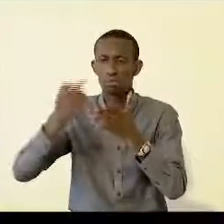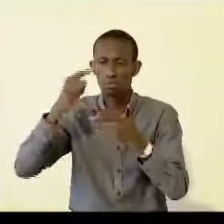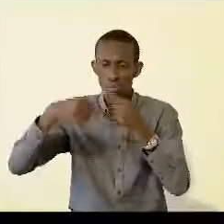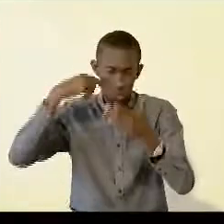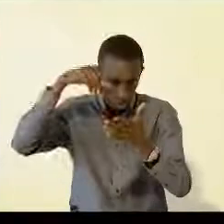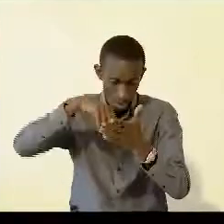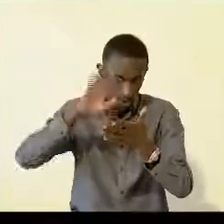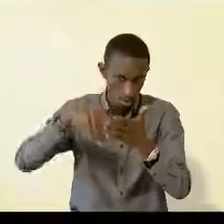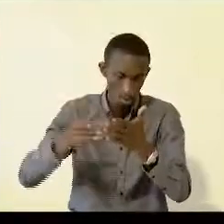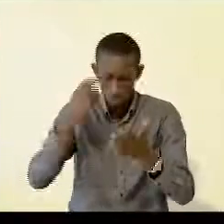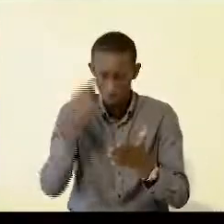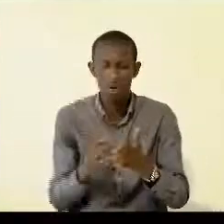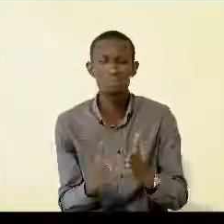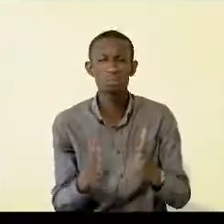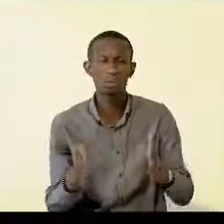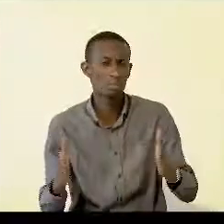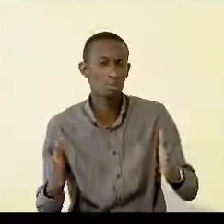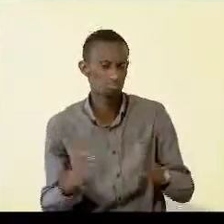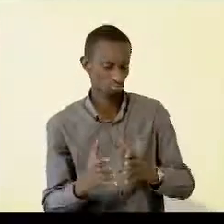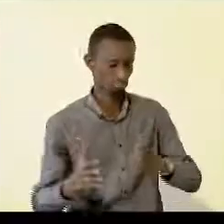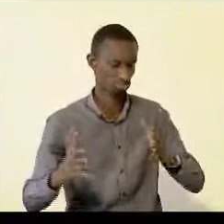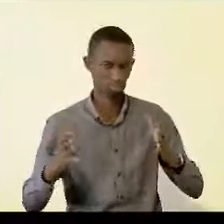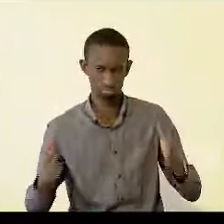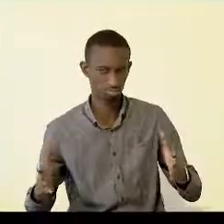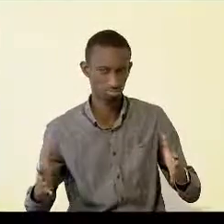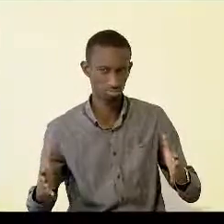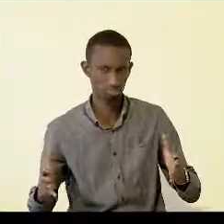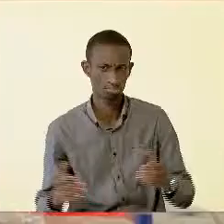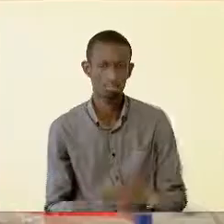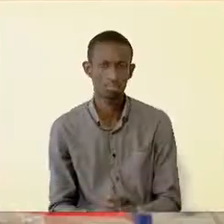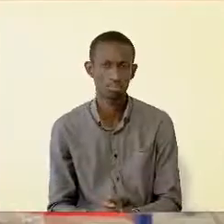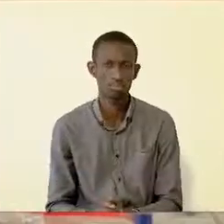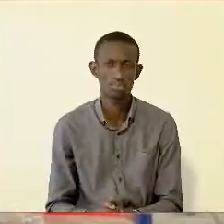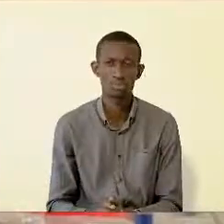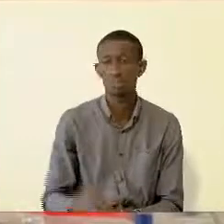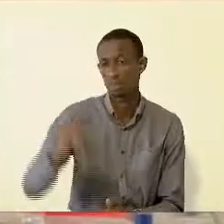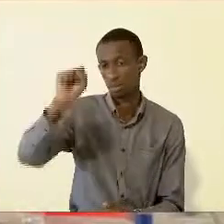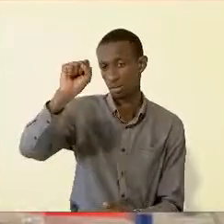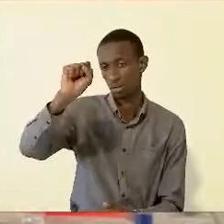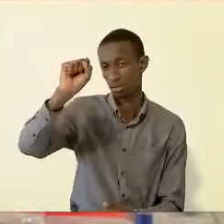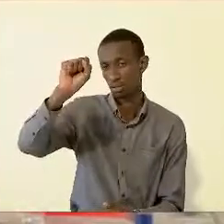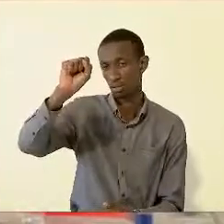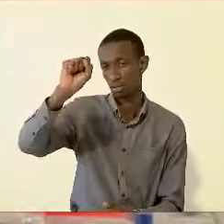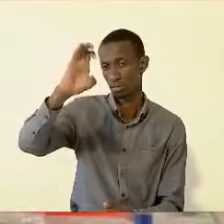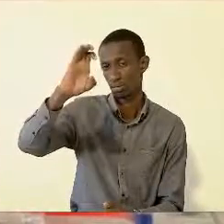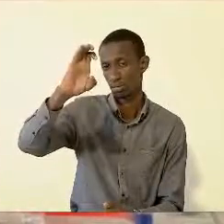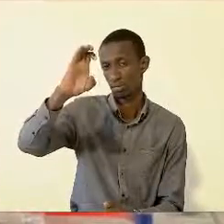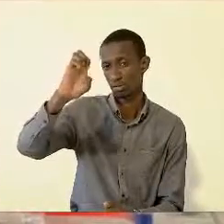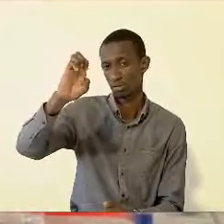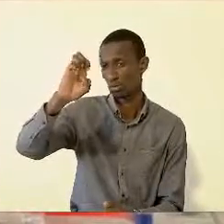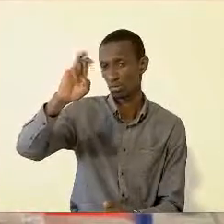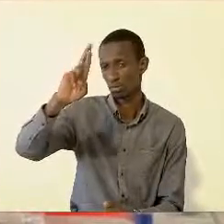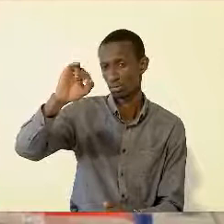We have 2 factors which govern this. The screening effect, the nuclear